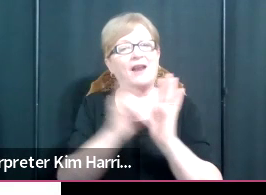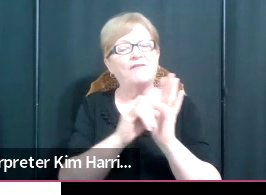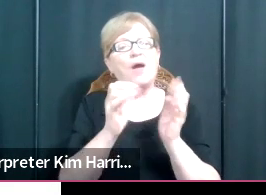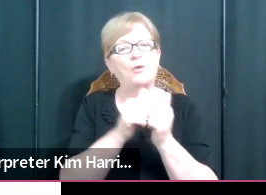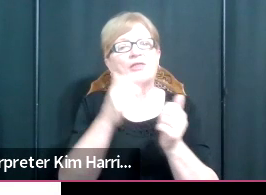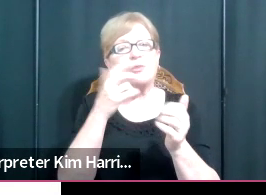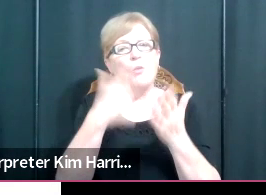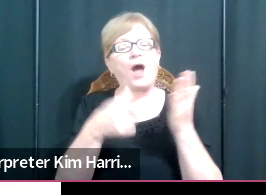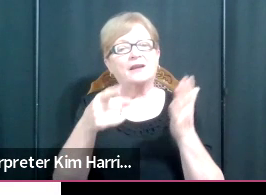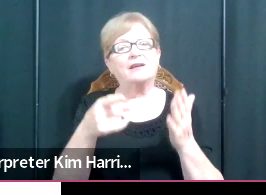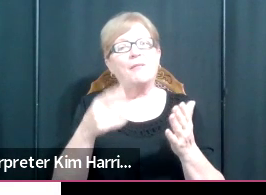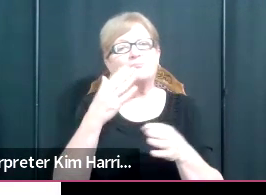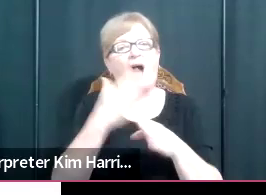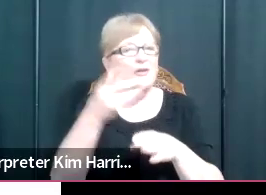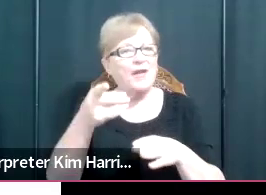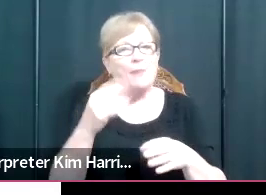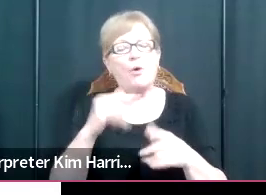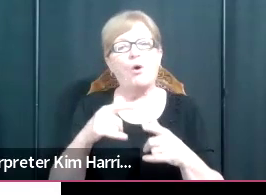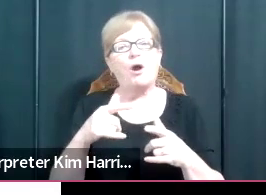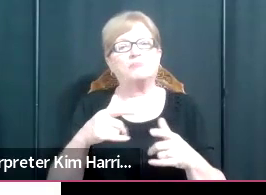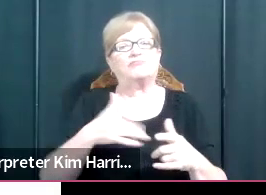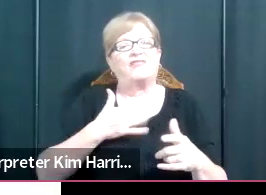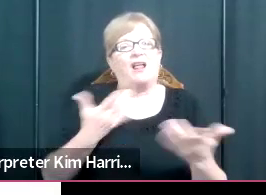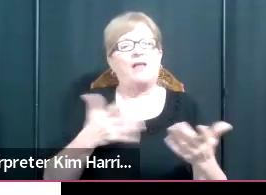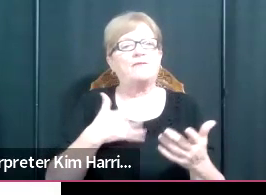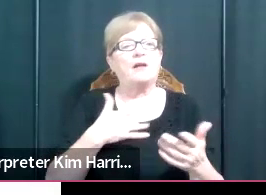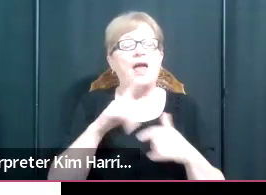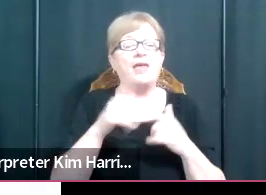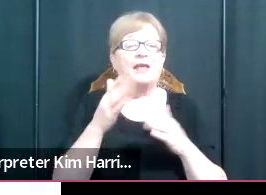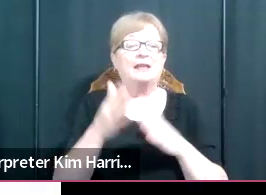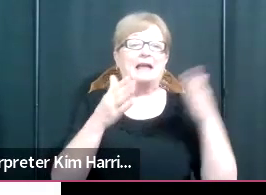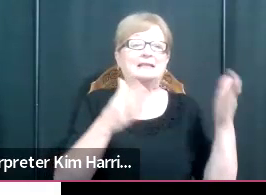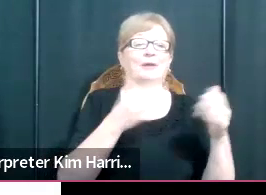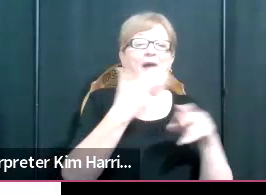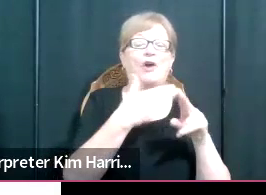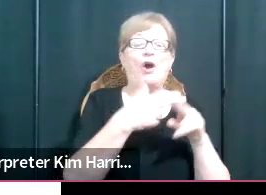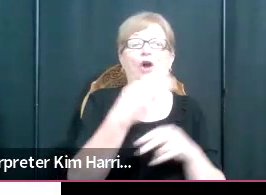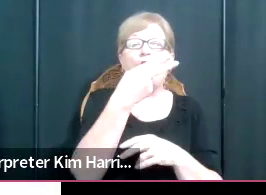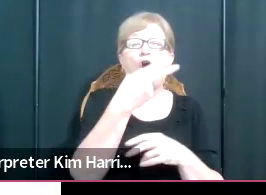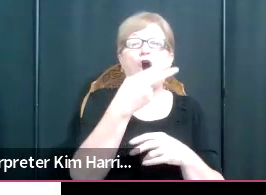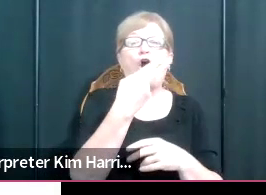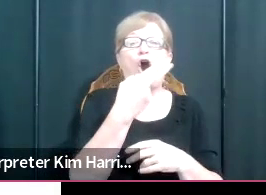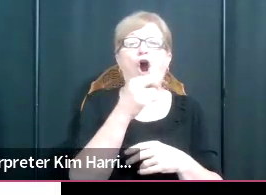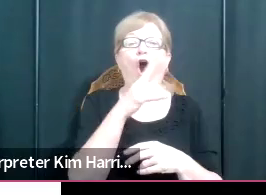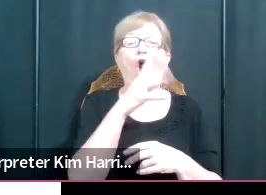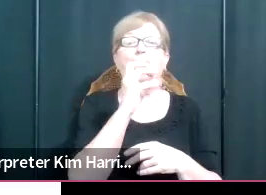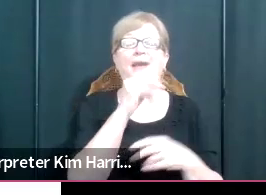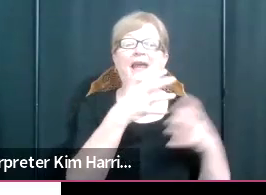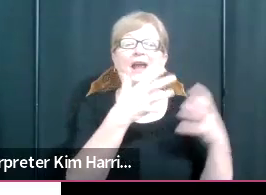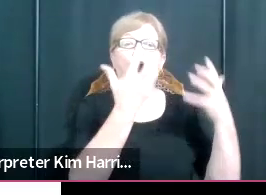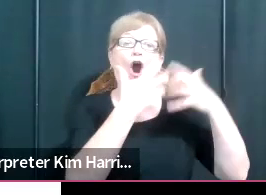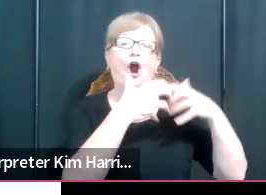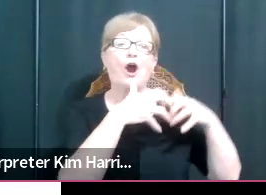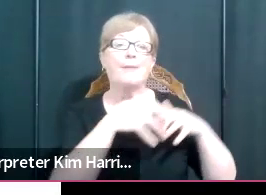those. And then next to that, we have Harmony Game Room, which is also a free app and has a variety